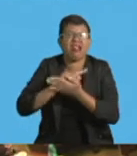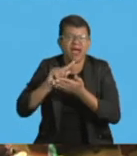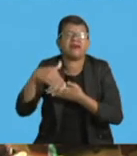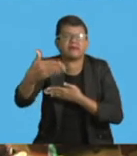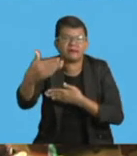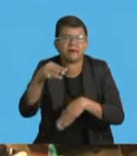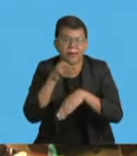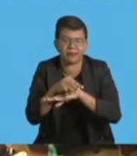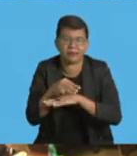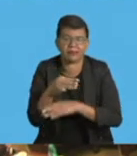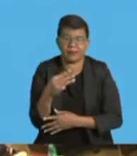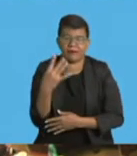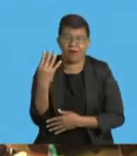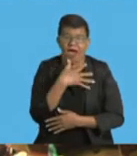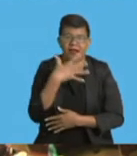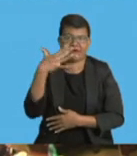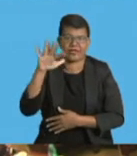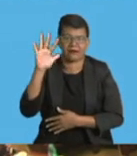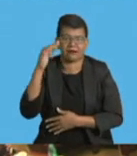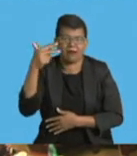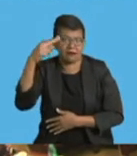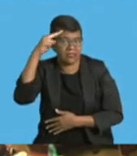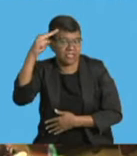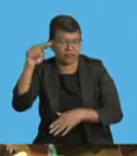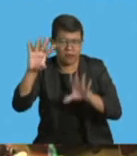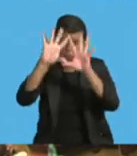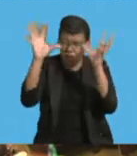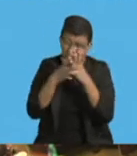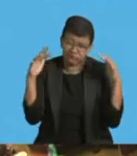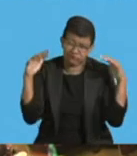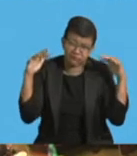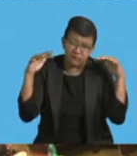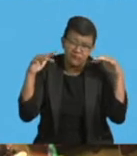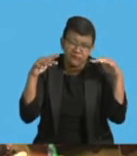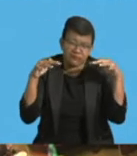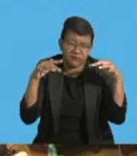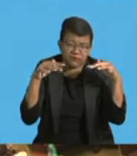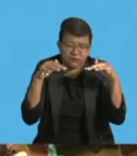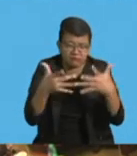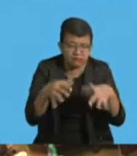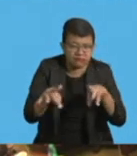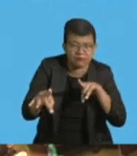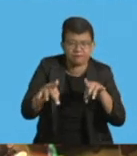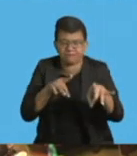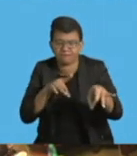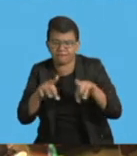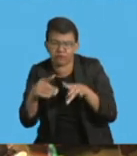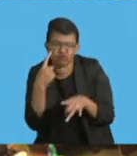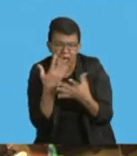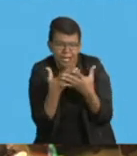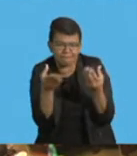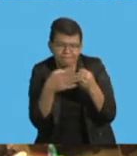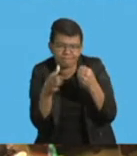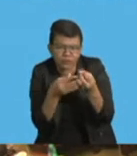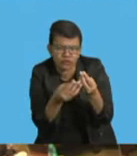in the world to come to that gathering that plans to enhance their response to the climate threat. I'm proud to say